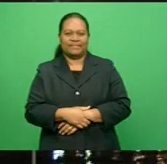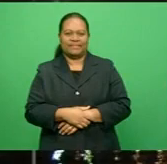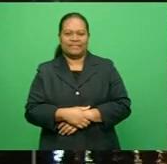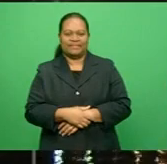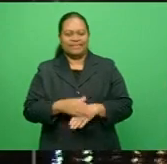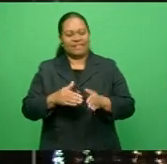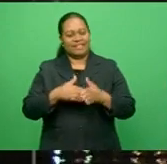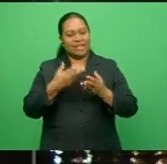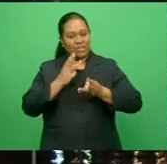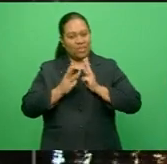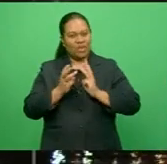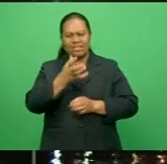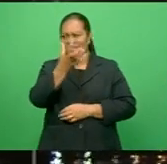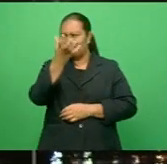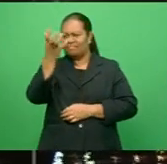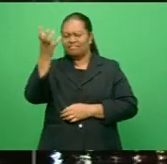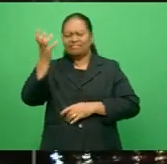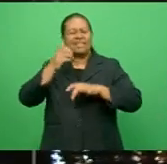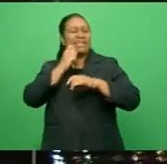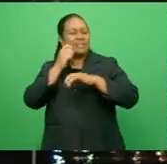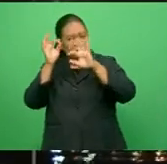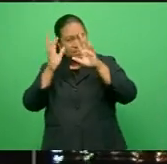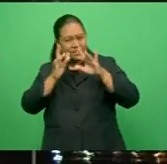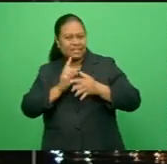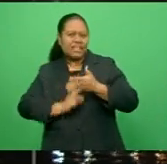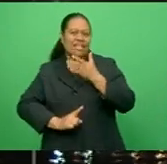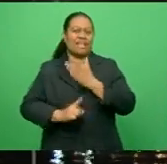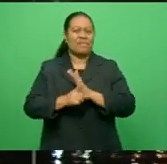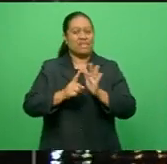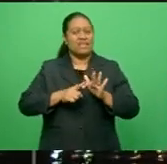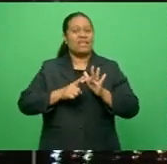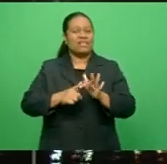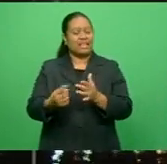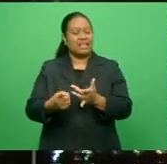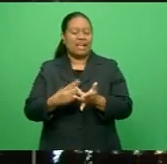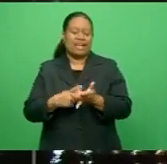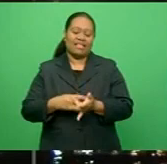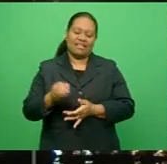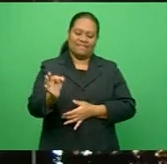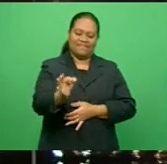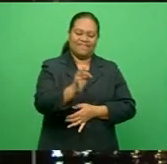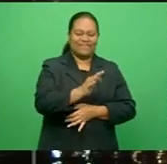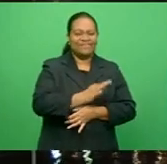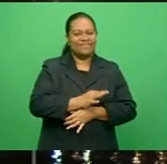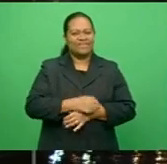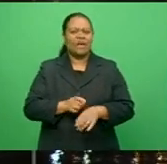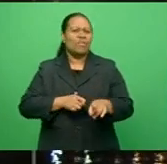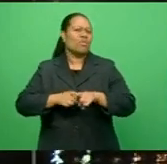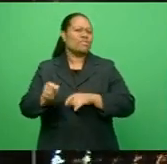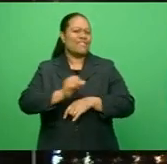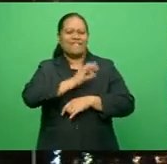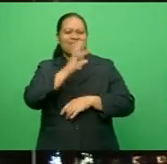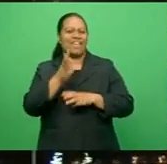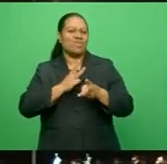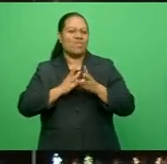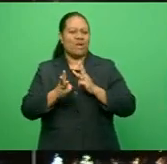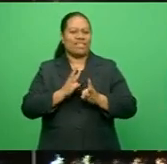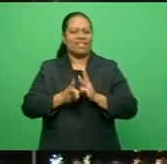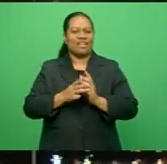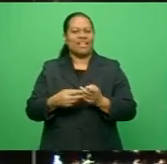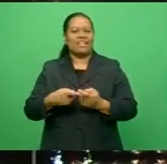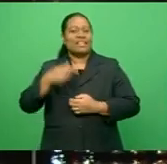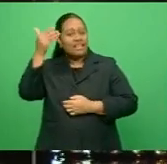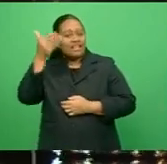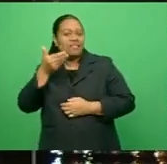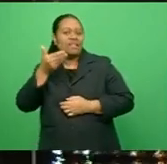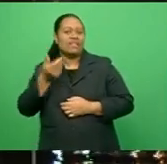And in weather, cloudy periods with some showers over the eastern parts and interior of the larger islands. Mainly fine weather with isolated brief afternoon and